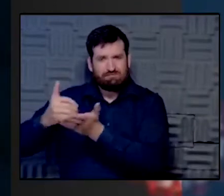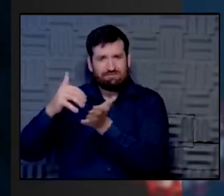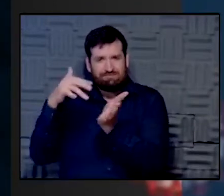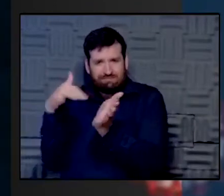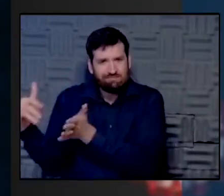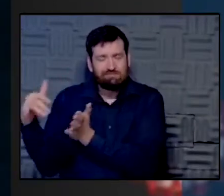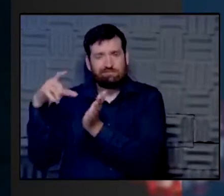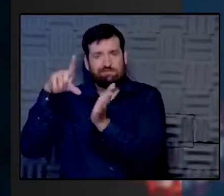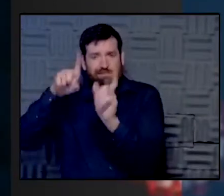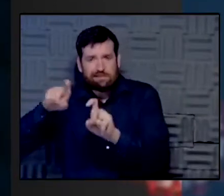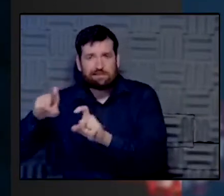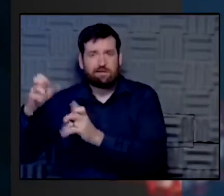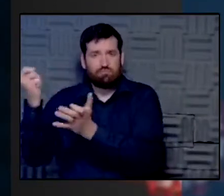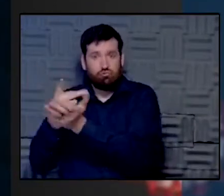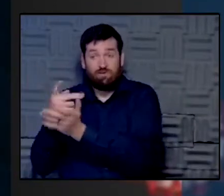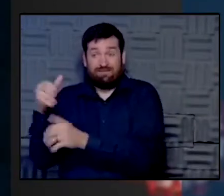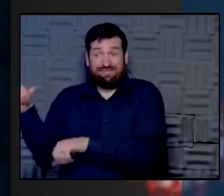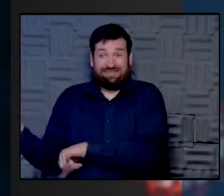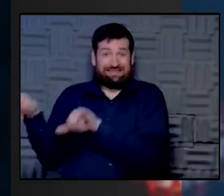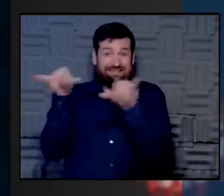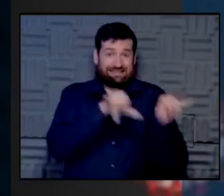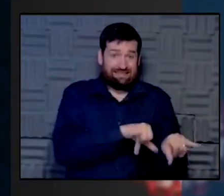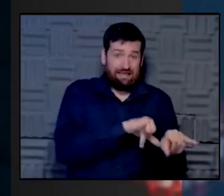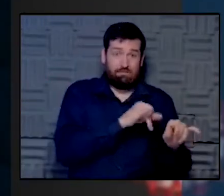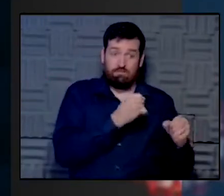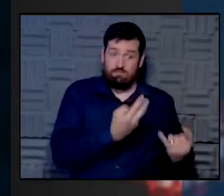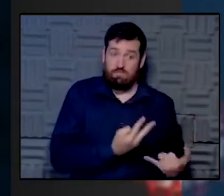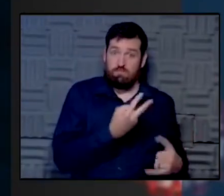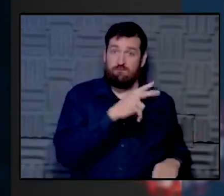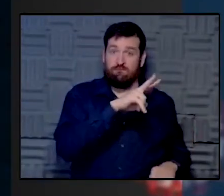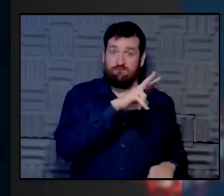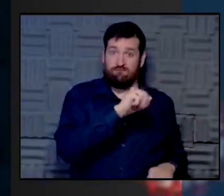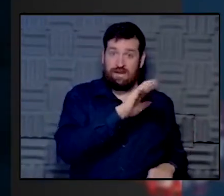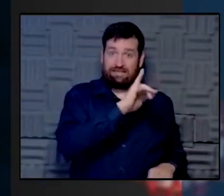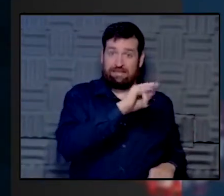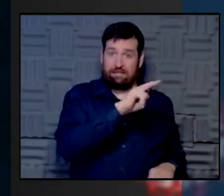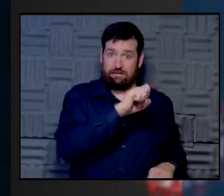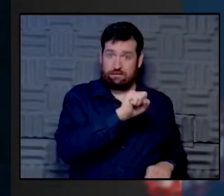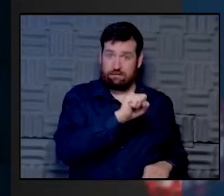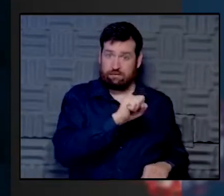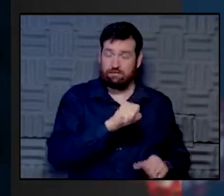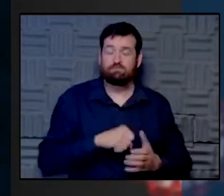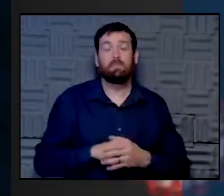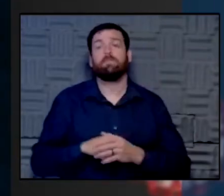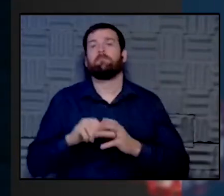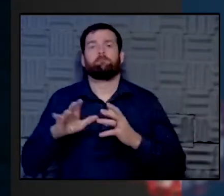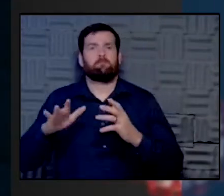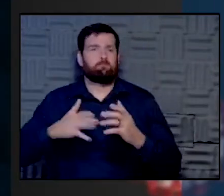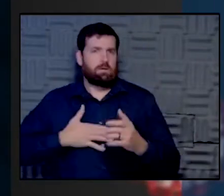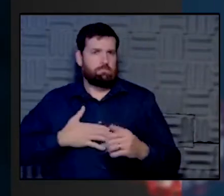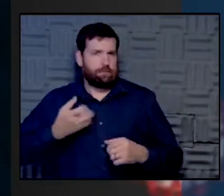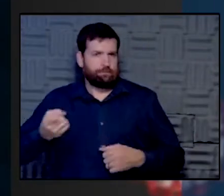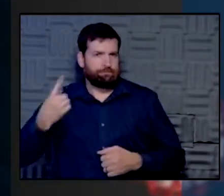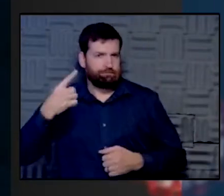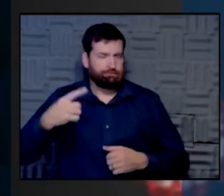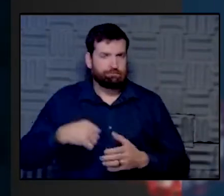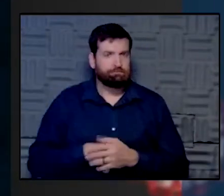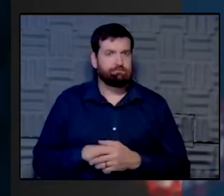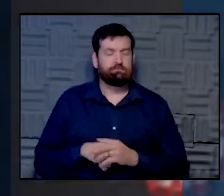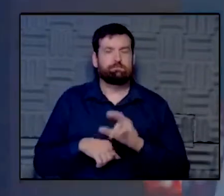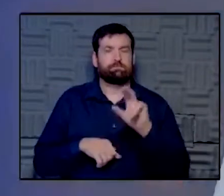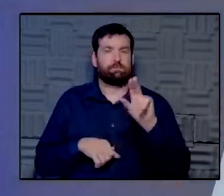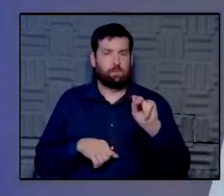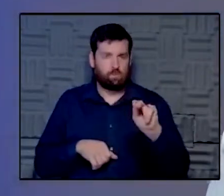like the current vaccines? I'm assuming there would have to be some. Yeah, the latest understanding I have is